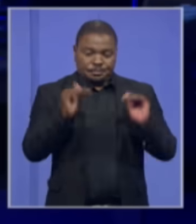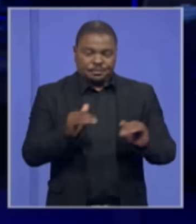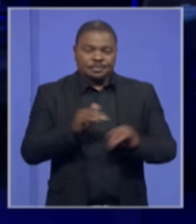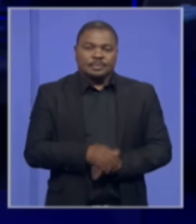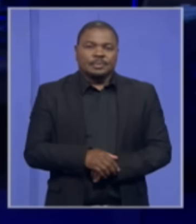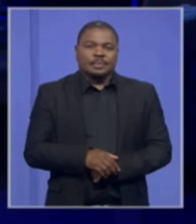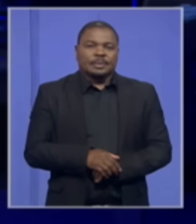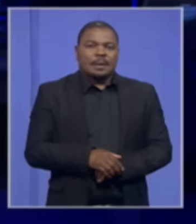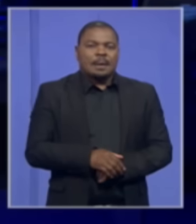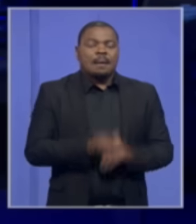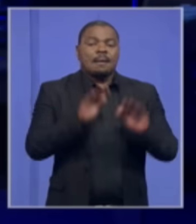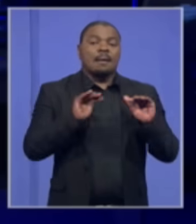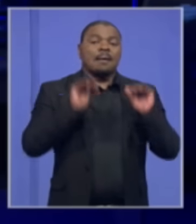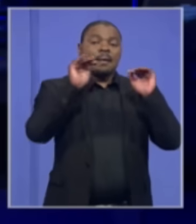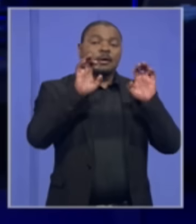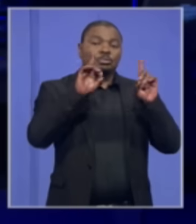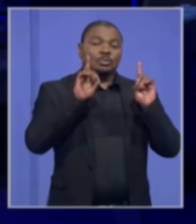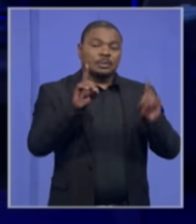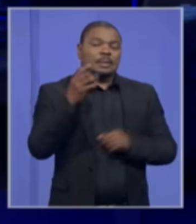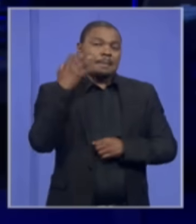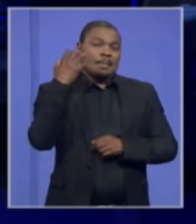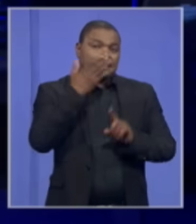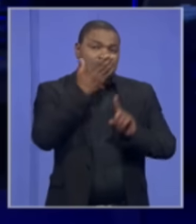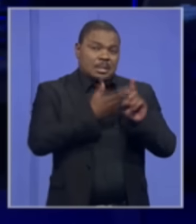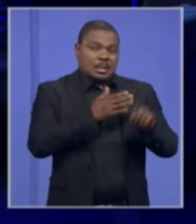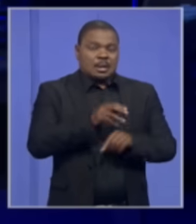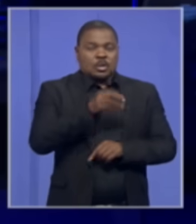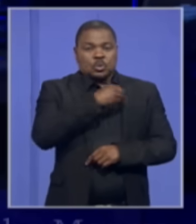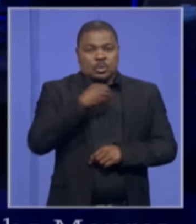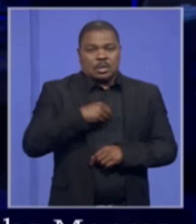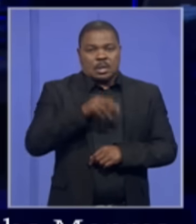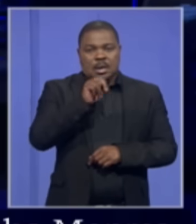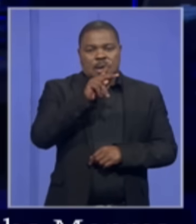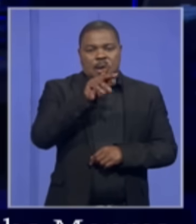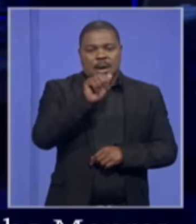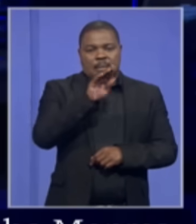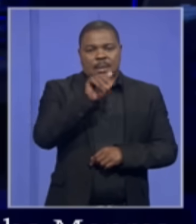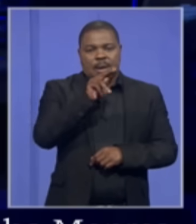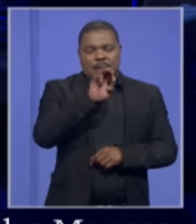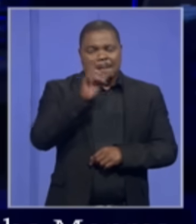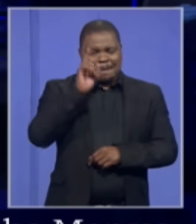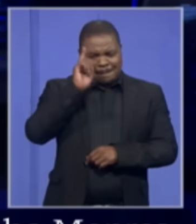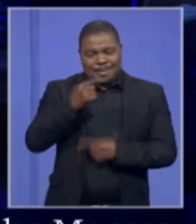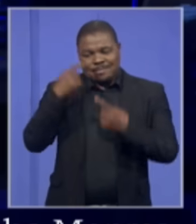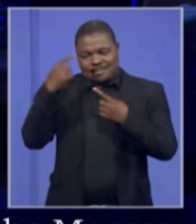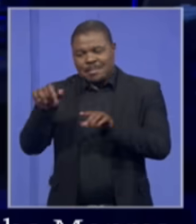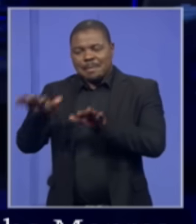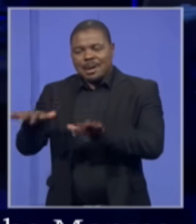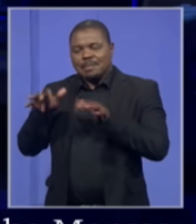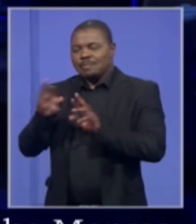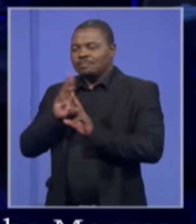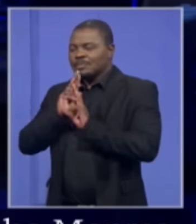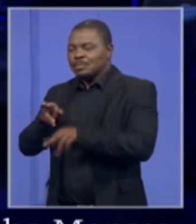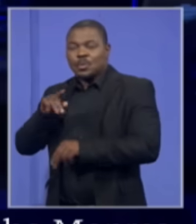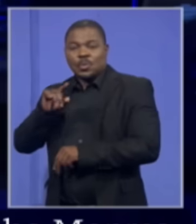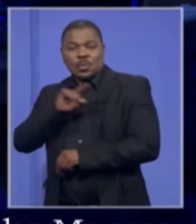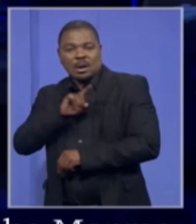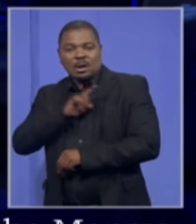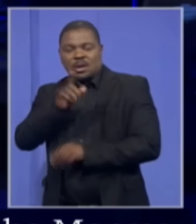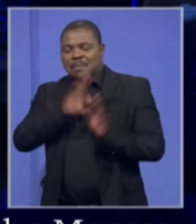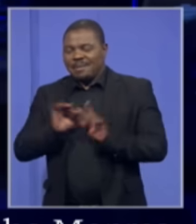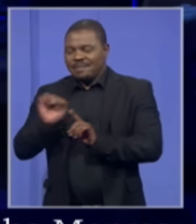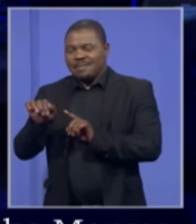fumana hore letona la thuto e phahameng Ngaka Nobuhleng Kabane o tlameha ho ikarabella ka boitshwaro ba hae parlamenteng bekeng ya fetileng ho mopresidente Cyril